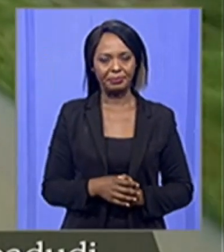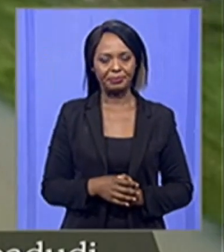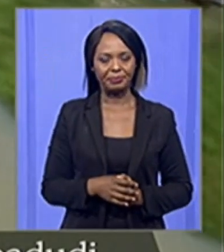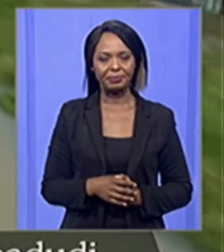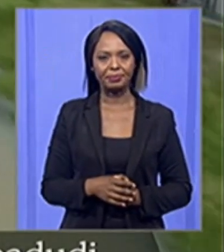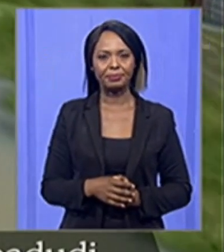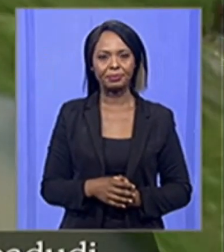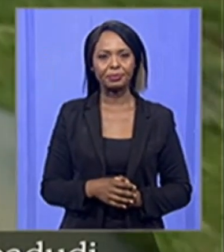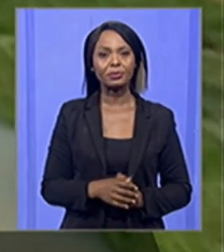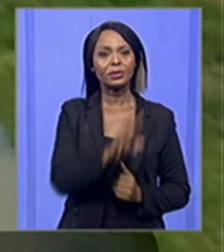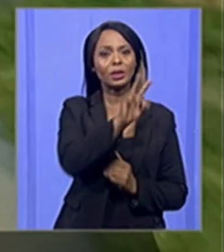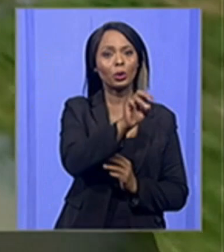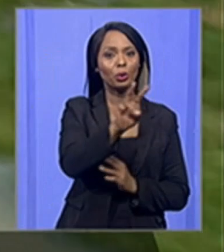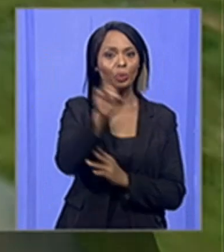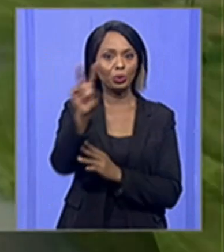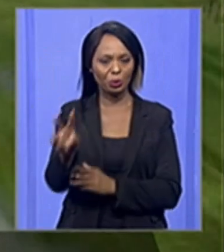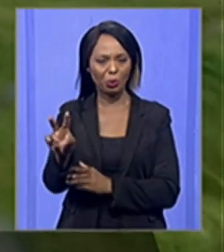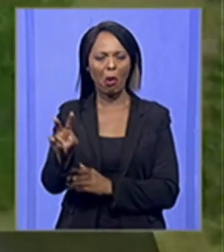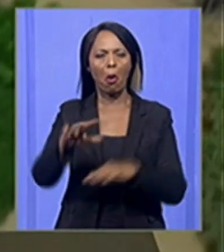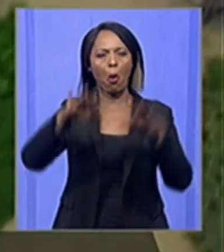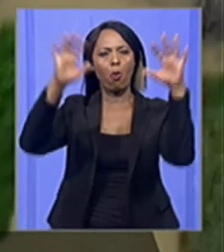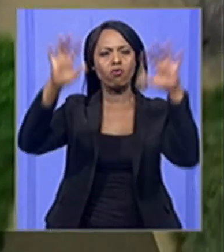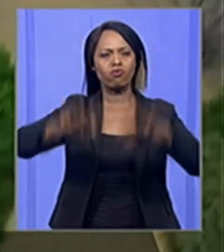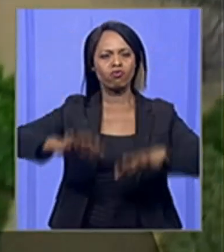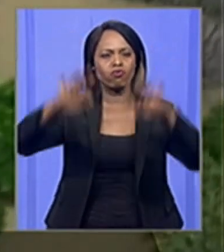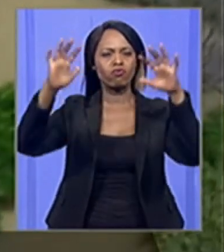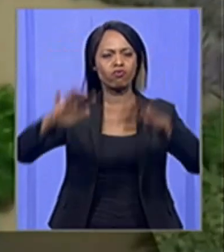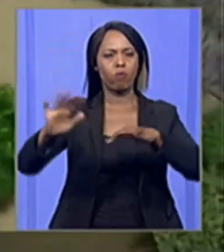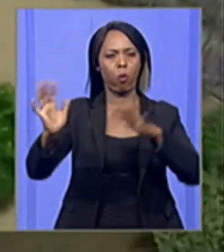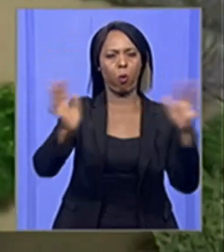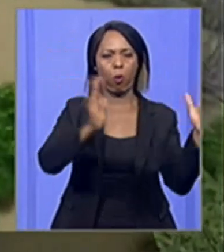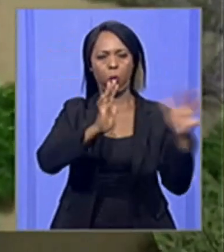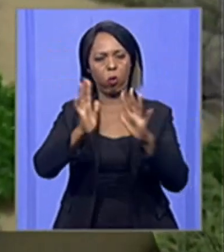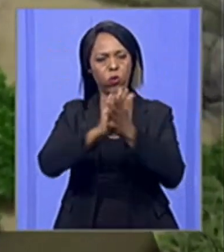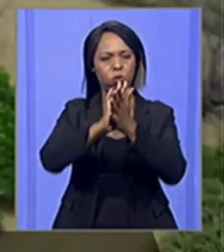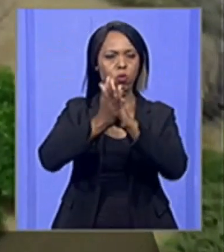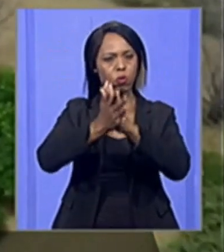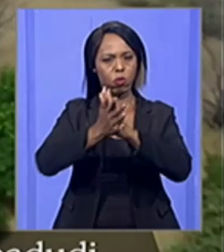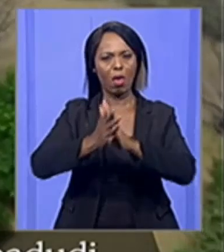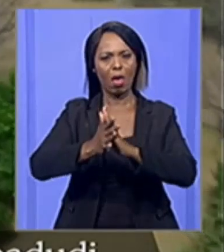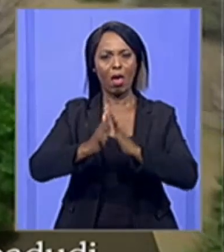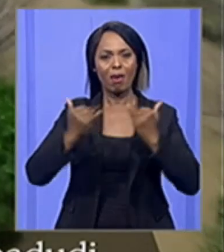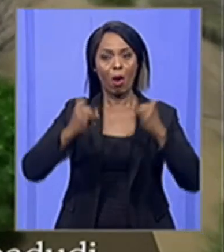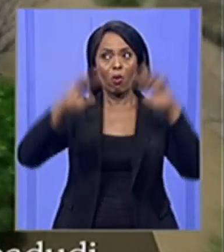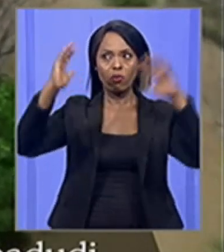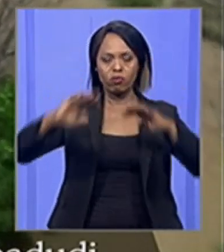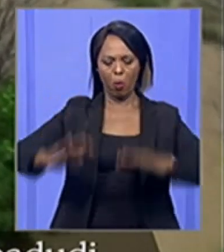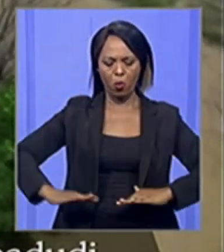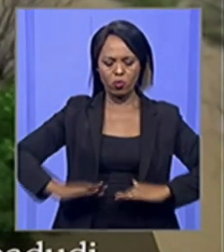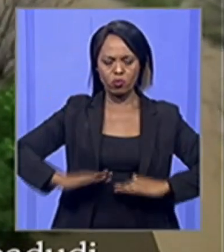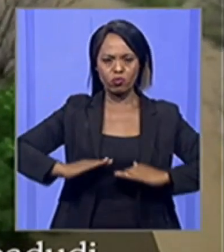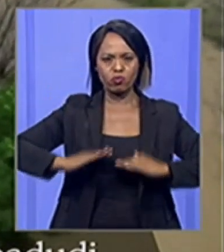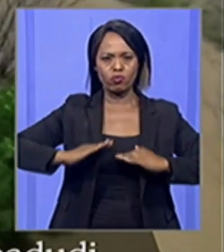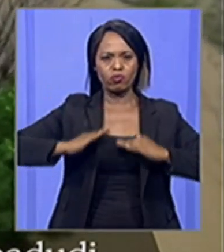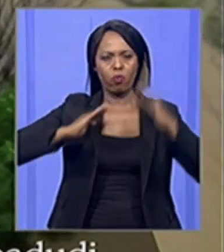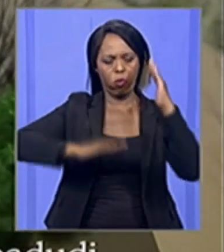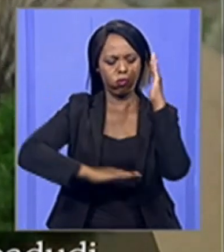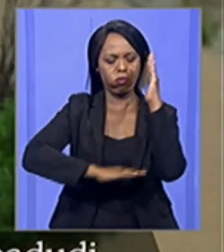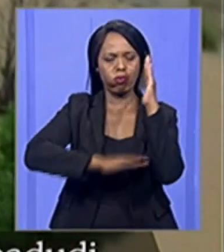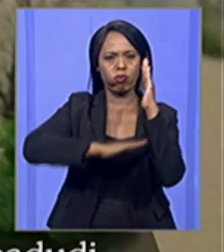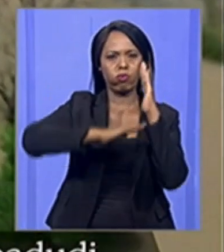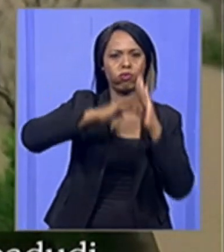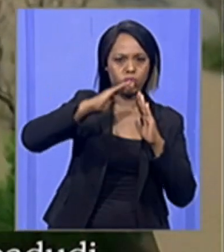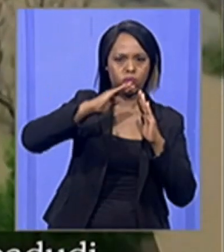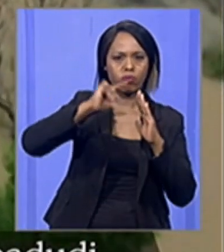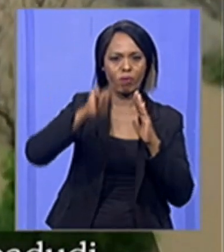Ka 2022 ho ile ha ba le koduwa ya matlo a ileng a kenelwa ke metsi sebakeng sa Ditaba mme a bakela baahi